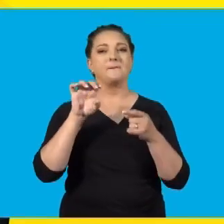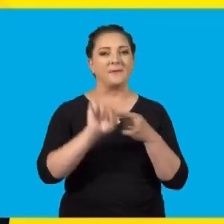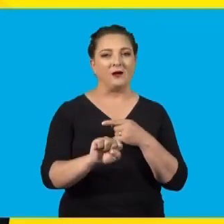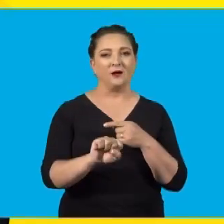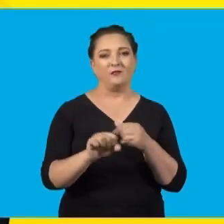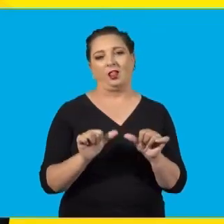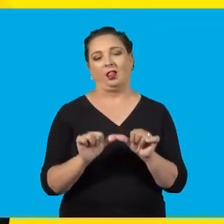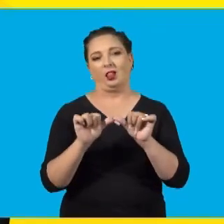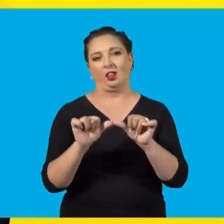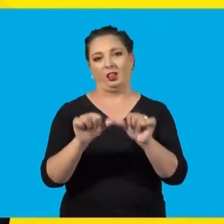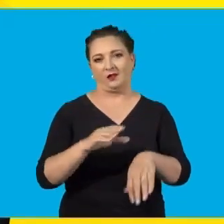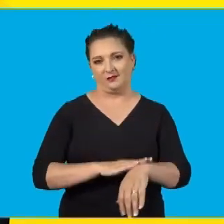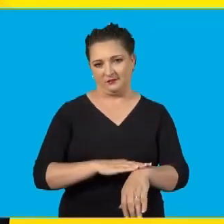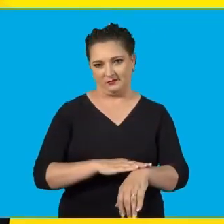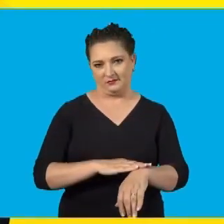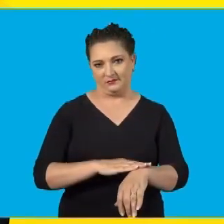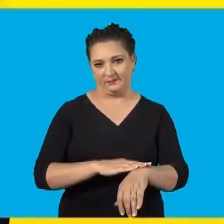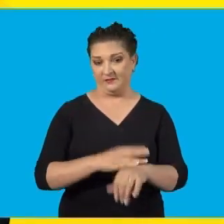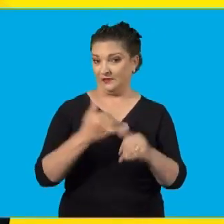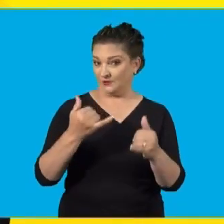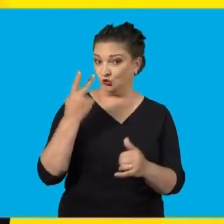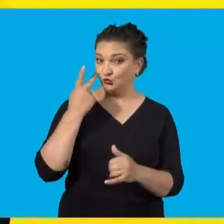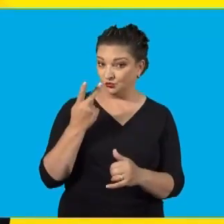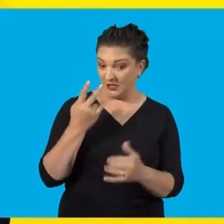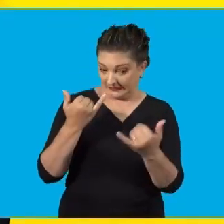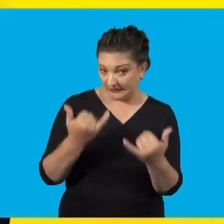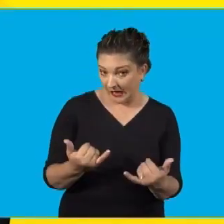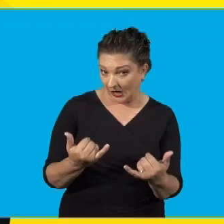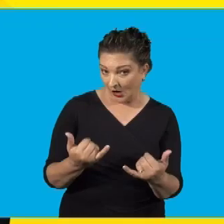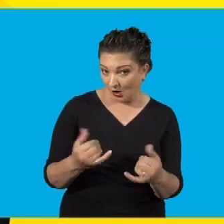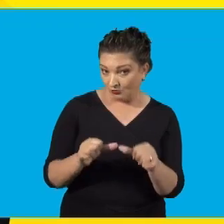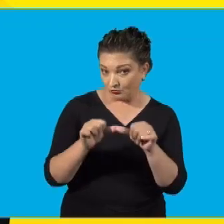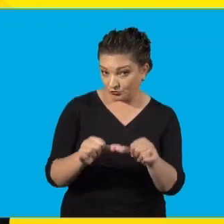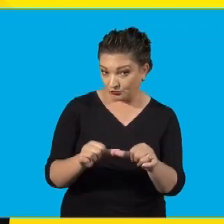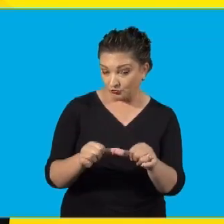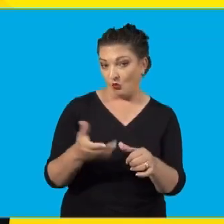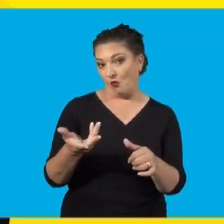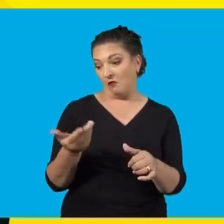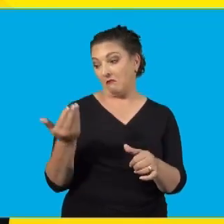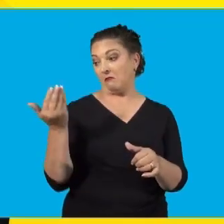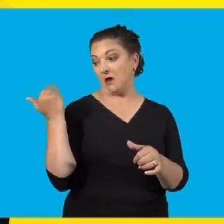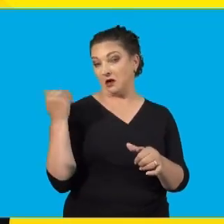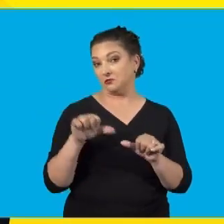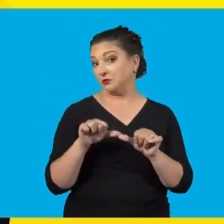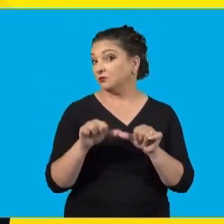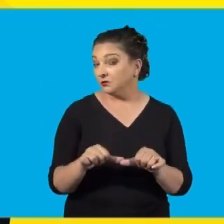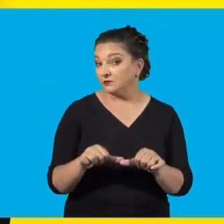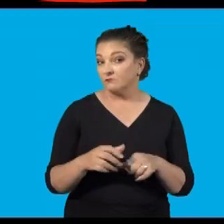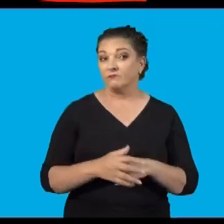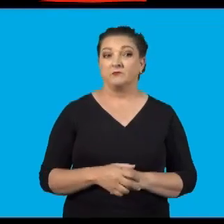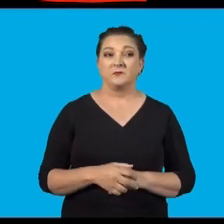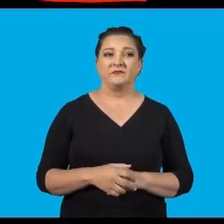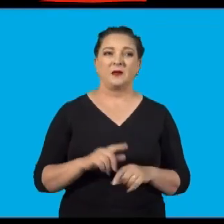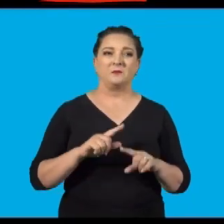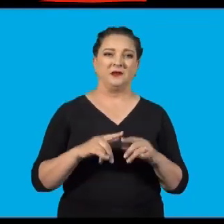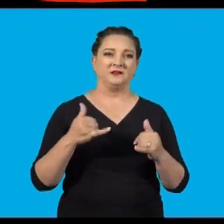it's the continuous tense. Now you must determine whether it's present continuous or past continuous. So let's look at the indicators. It